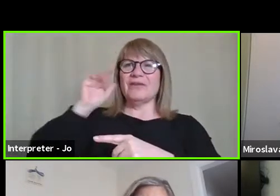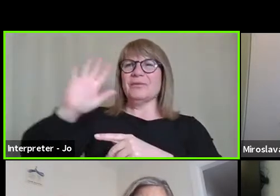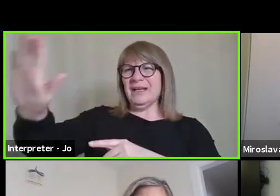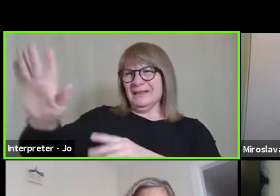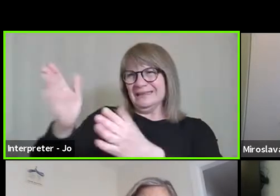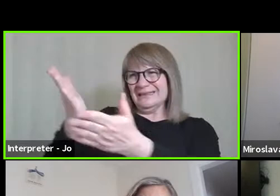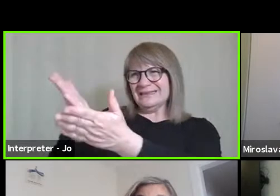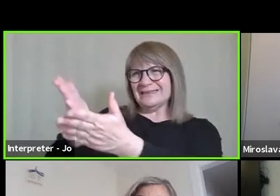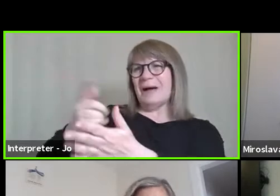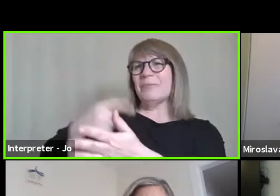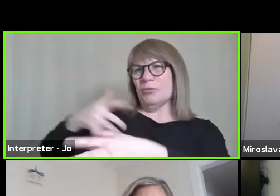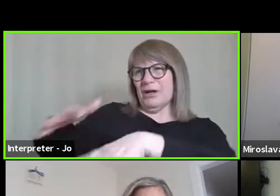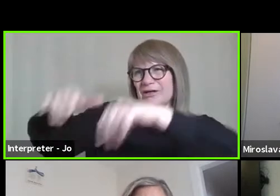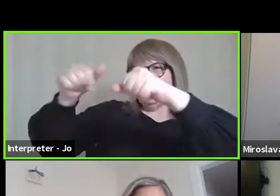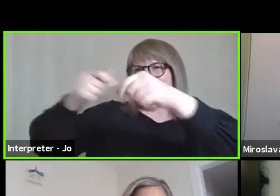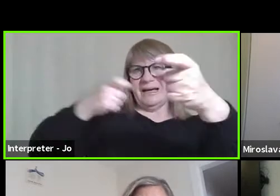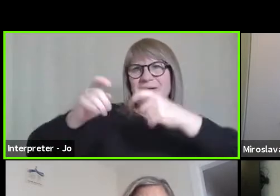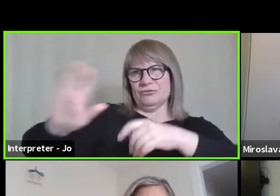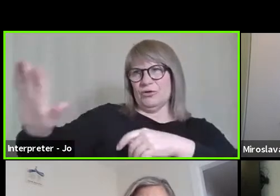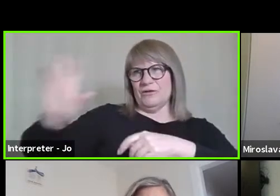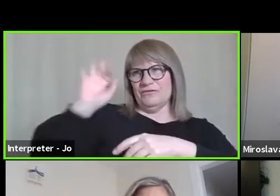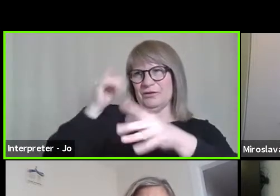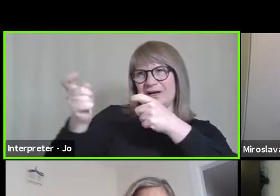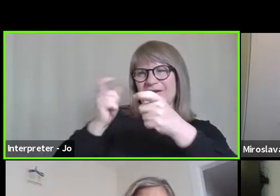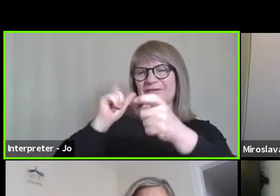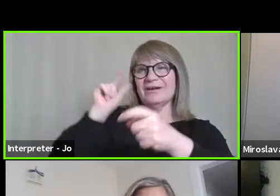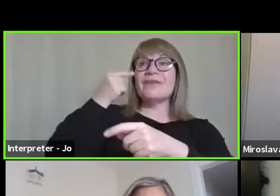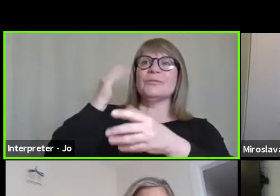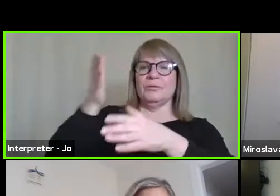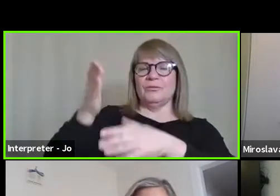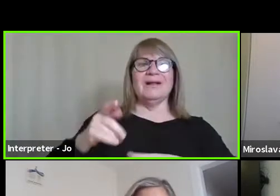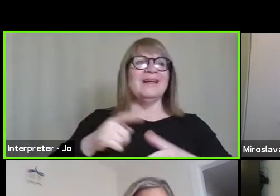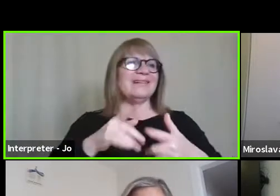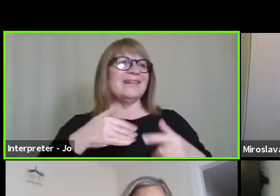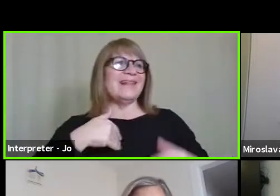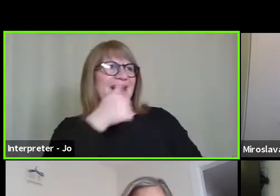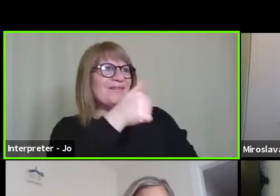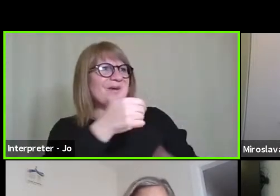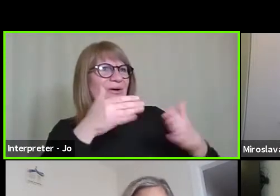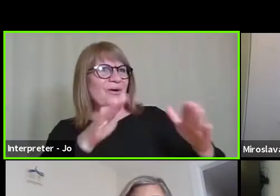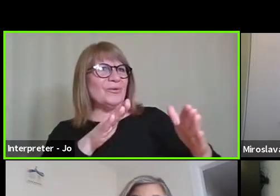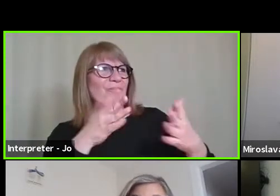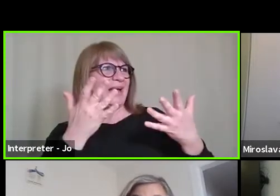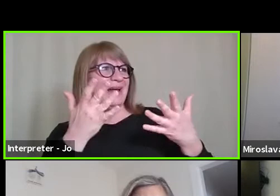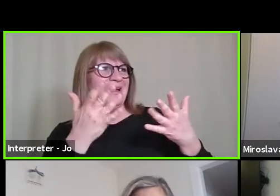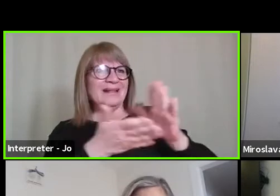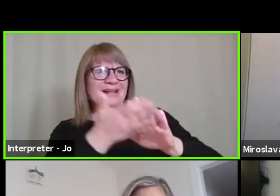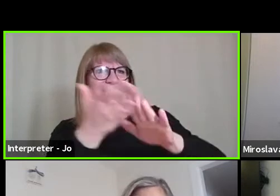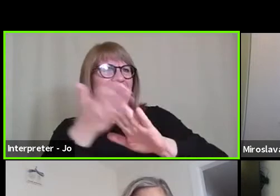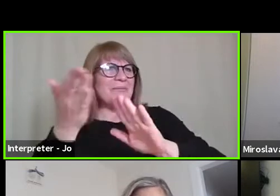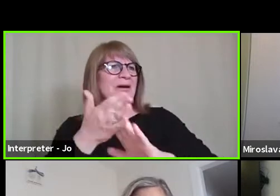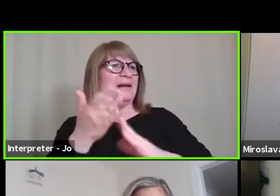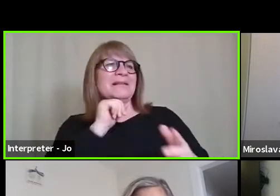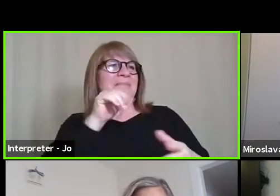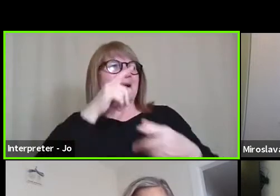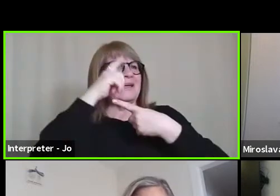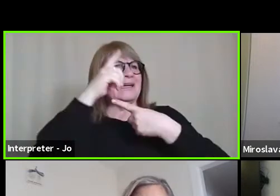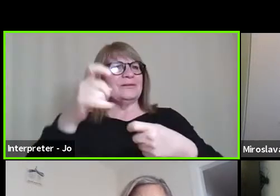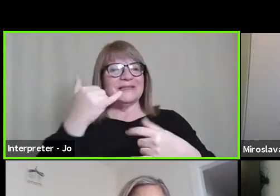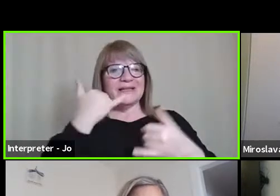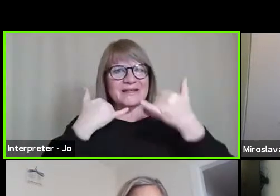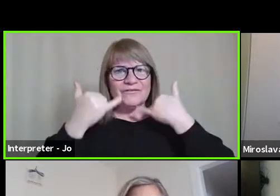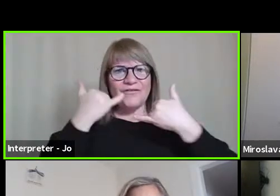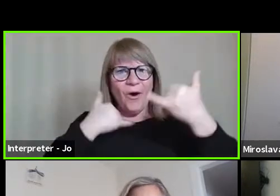things and they have their own um the own way which they operate and they had wanted nothing to do with the phone um